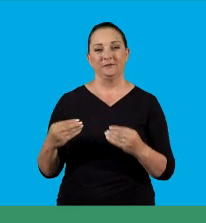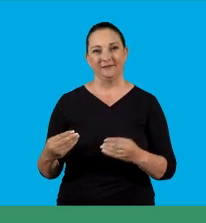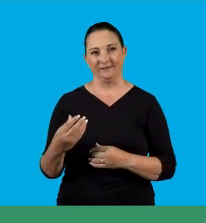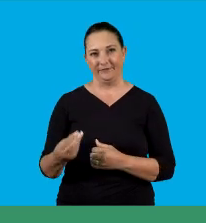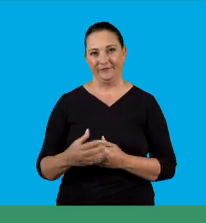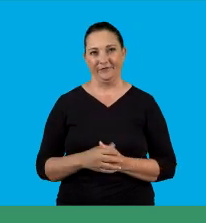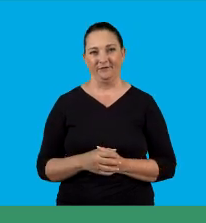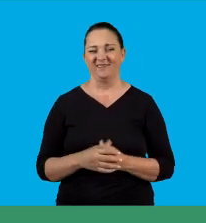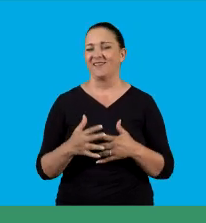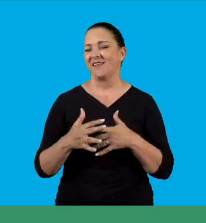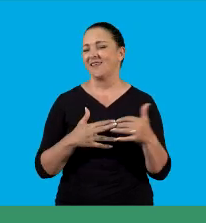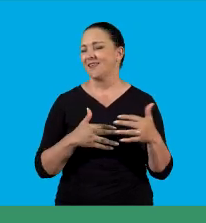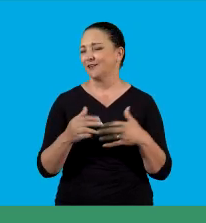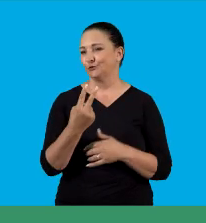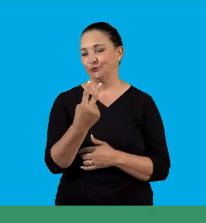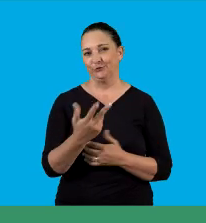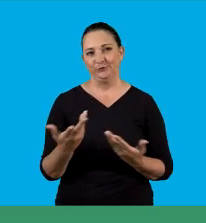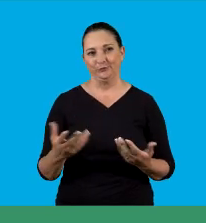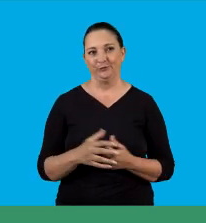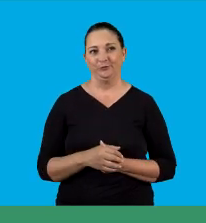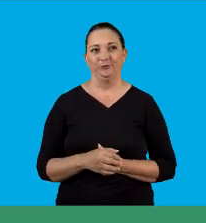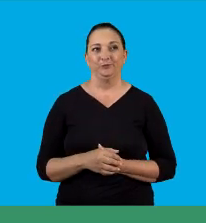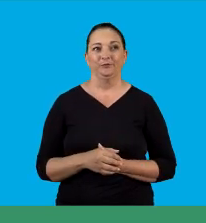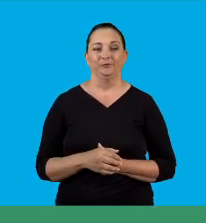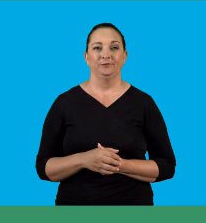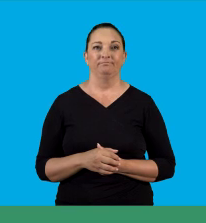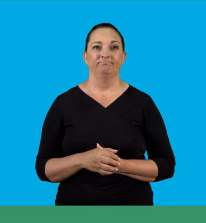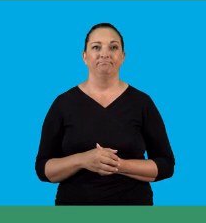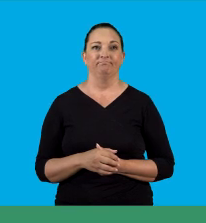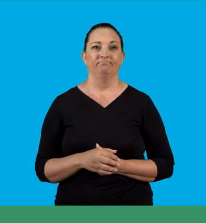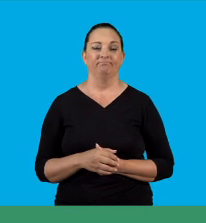operations. Any two. We have our